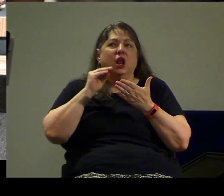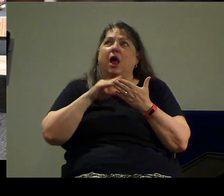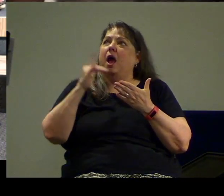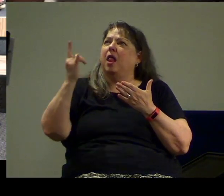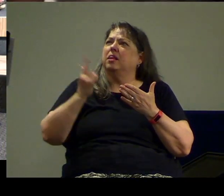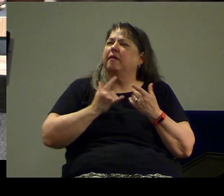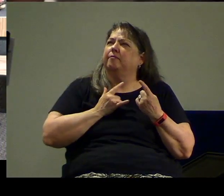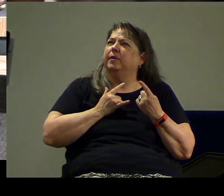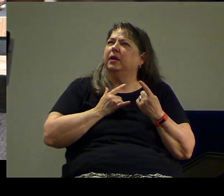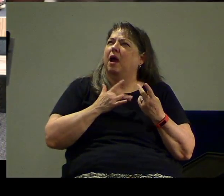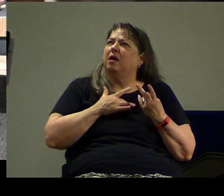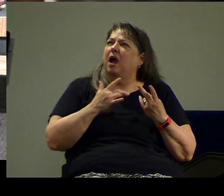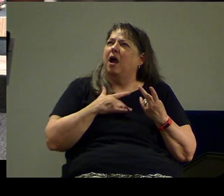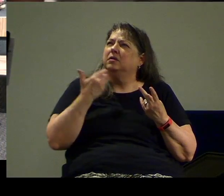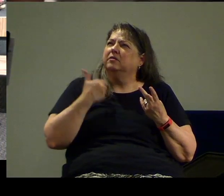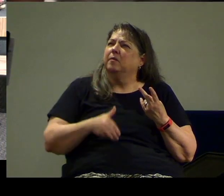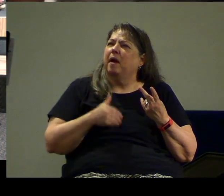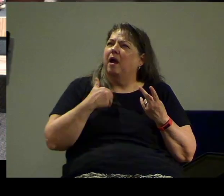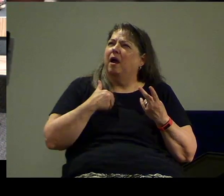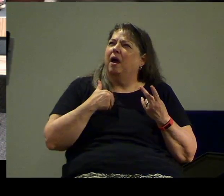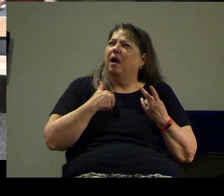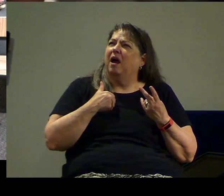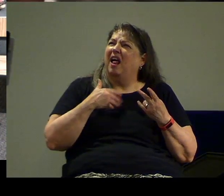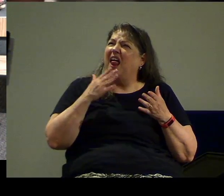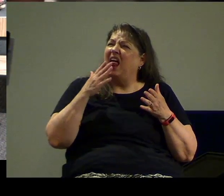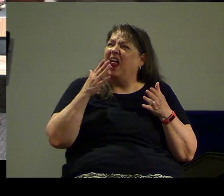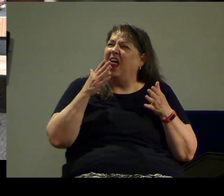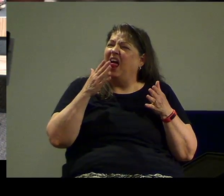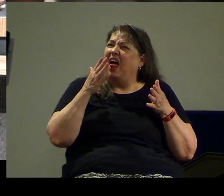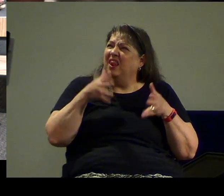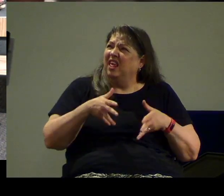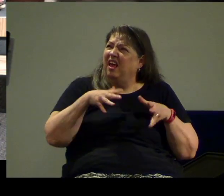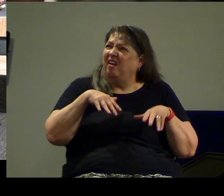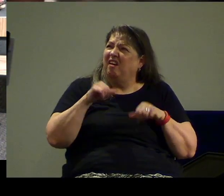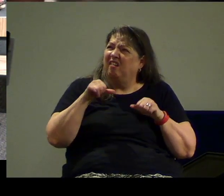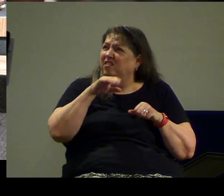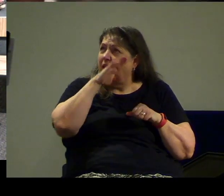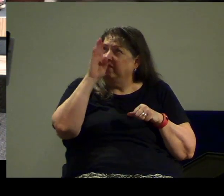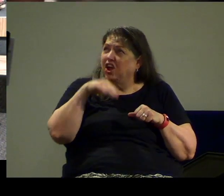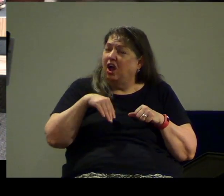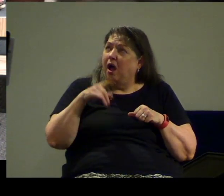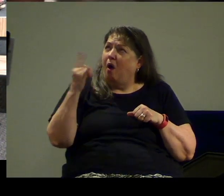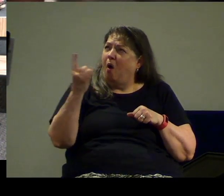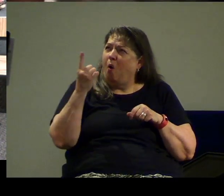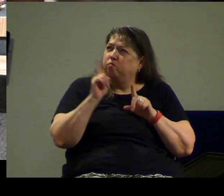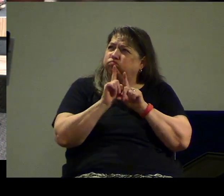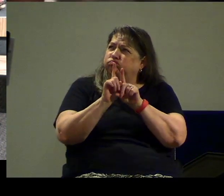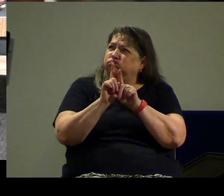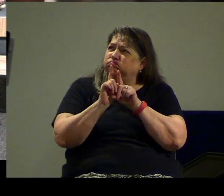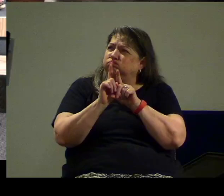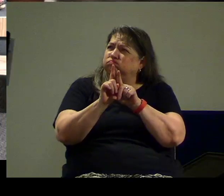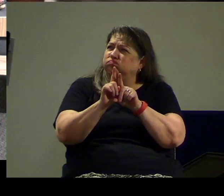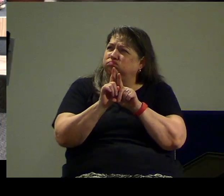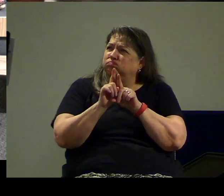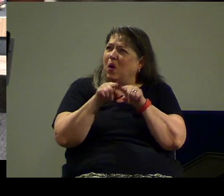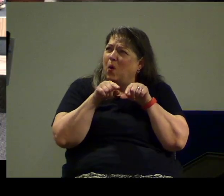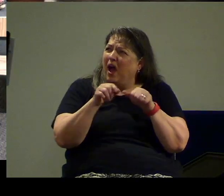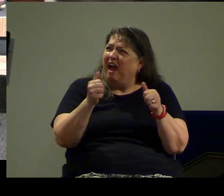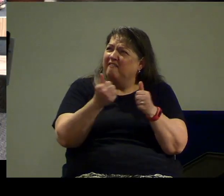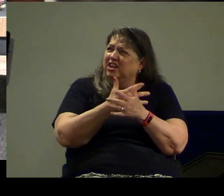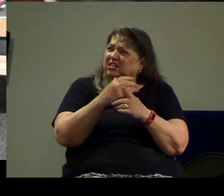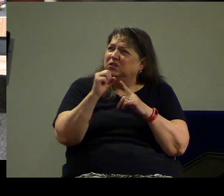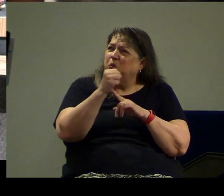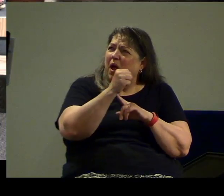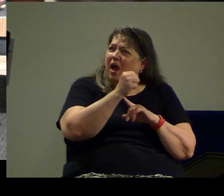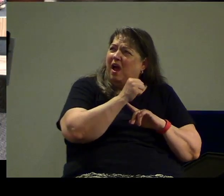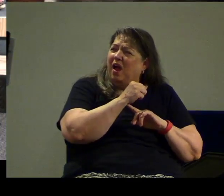He cares for me. He will never leave me nor forsake me. He will always be with me in every situation and circumstance of